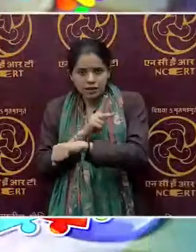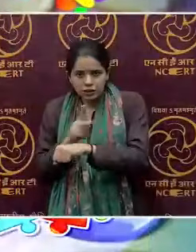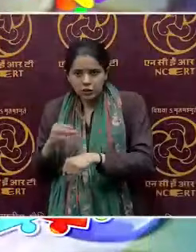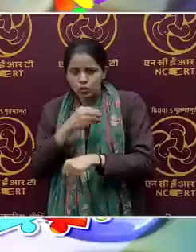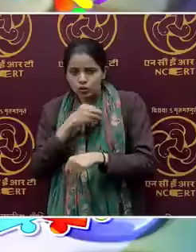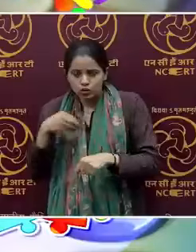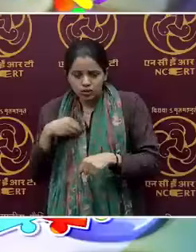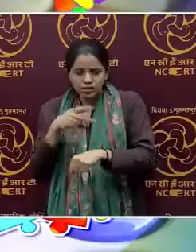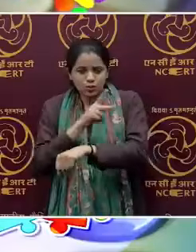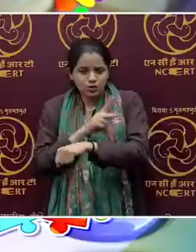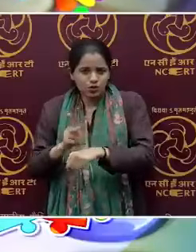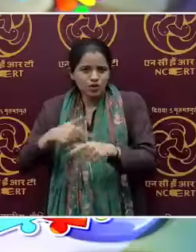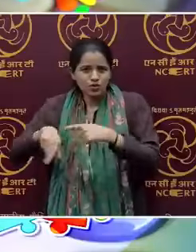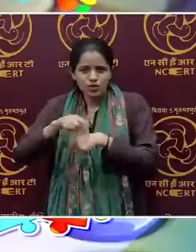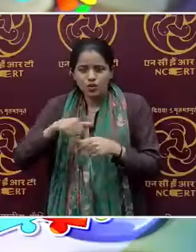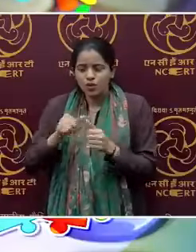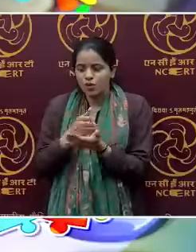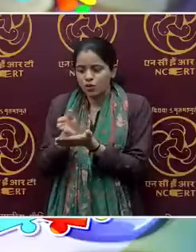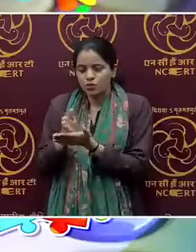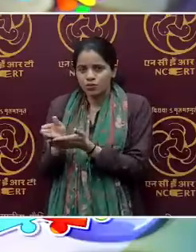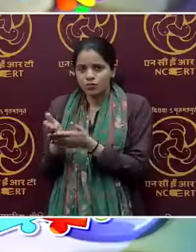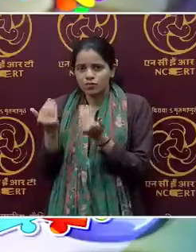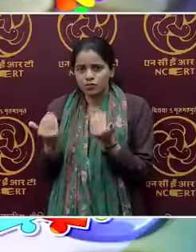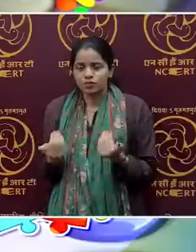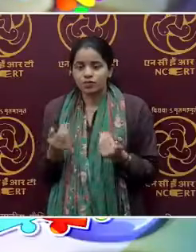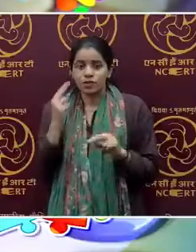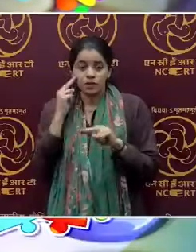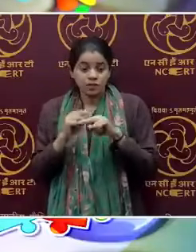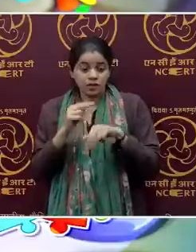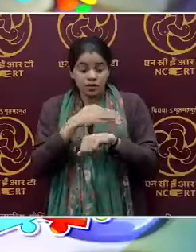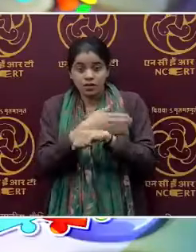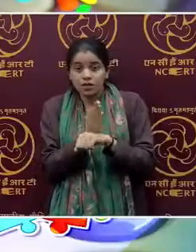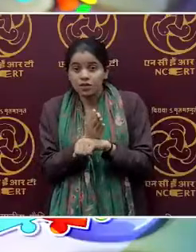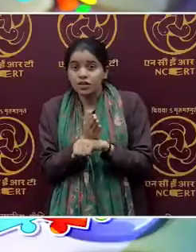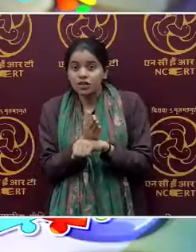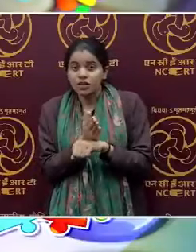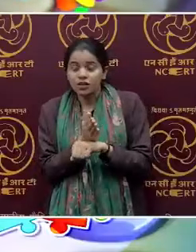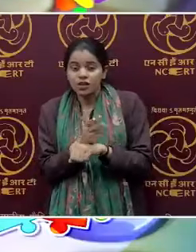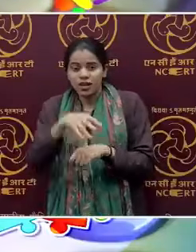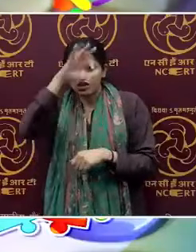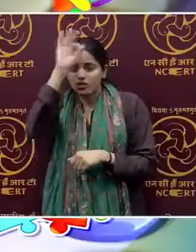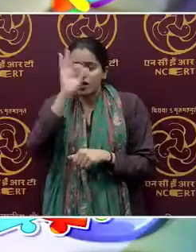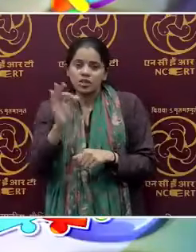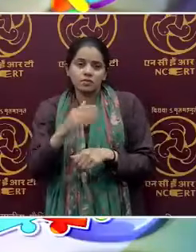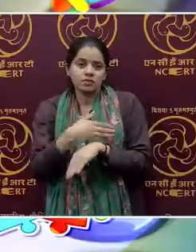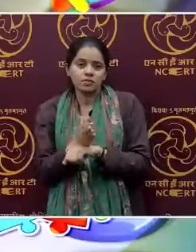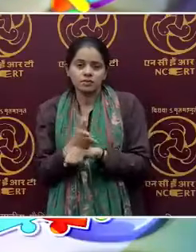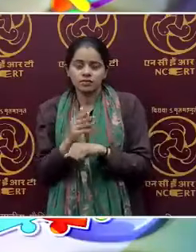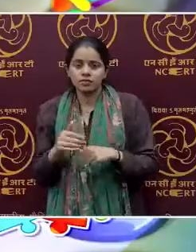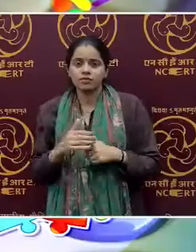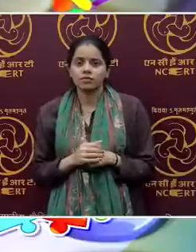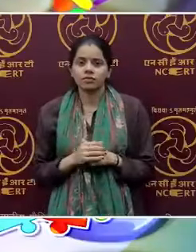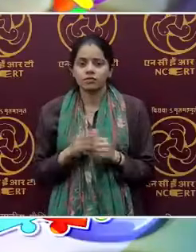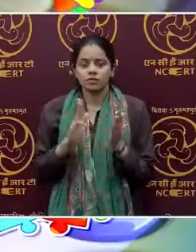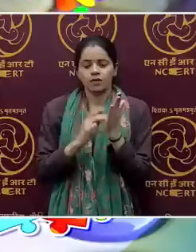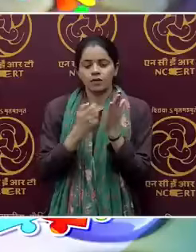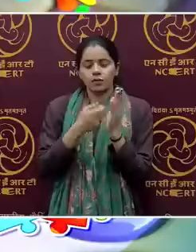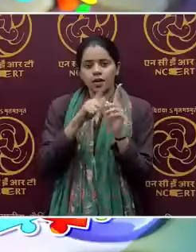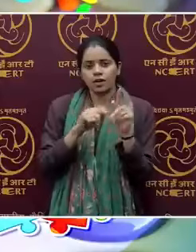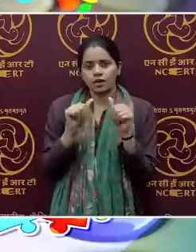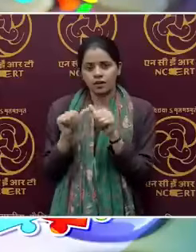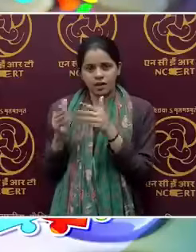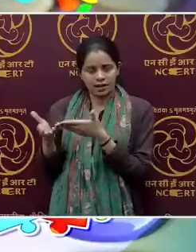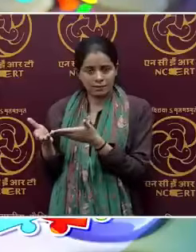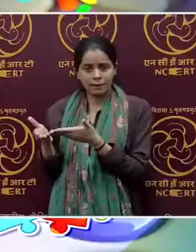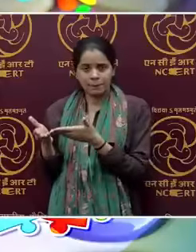let's not try the other way around, because if you'll delay the assessment, you will delay the intervention. So now, Mary ma'am, I want to ask you